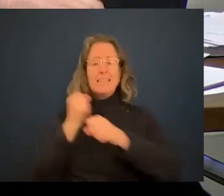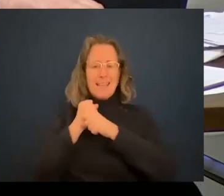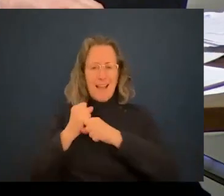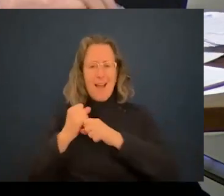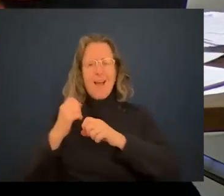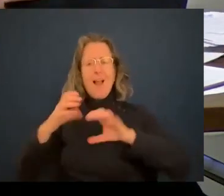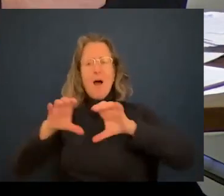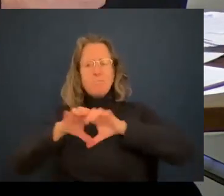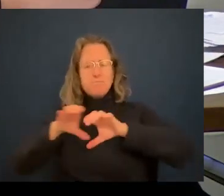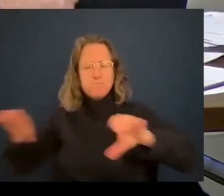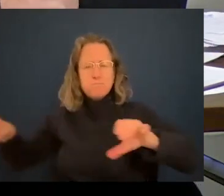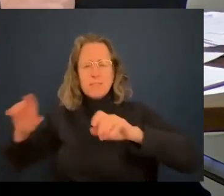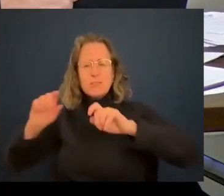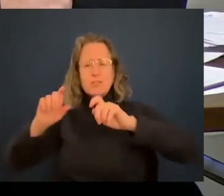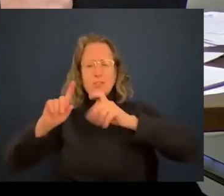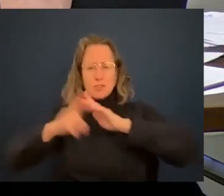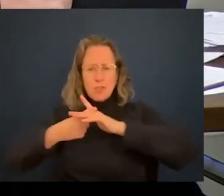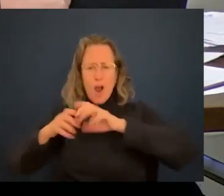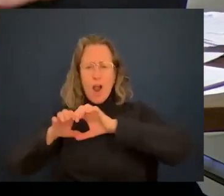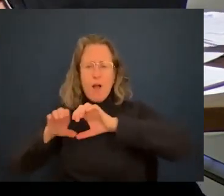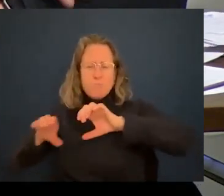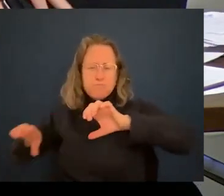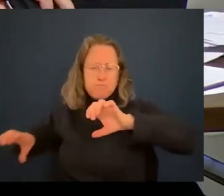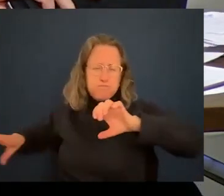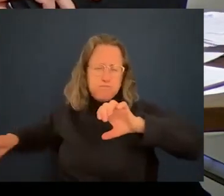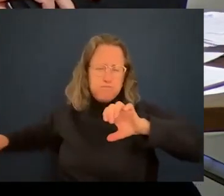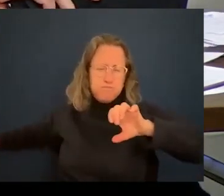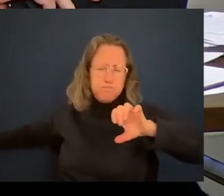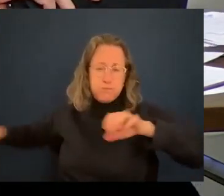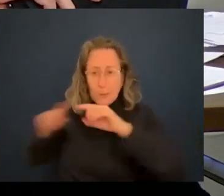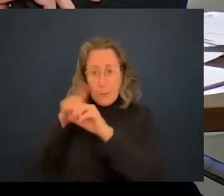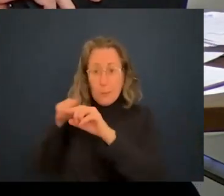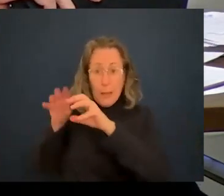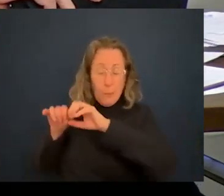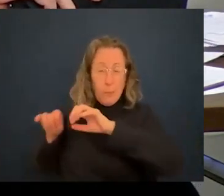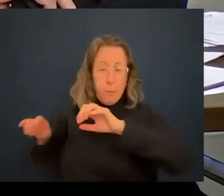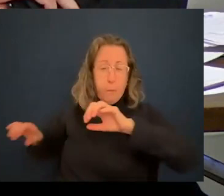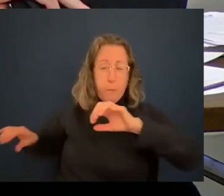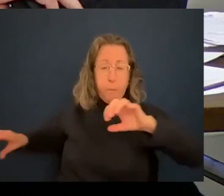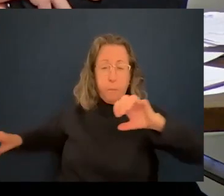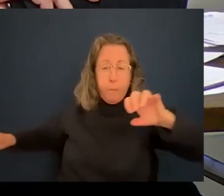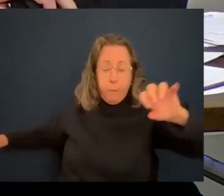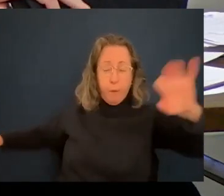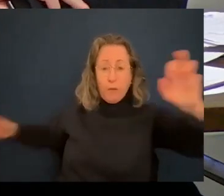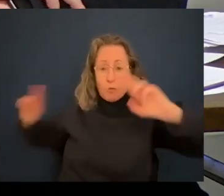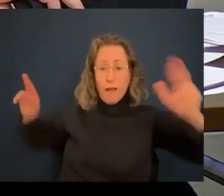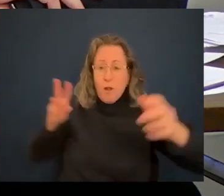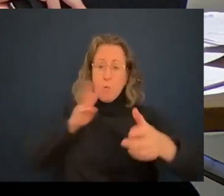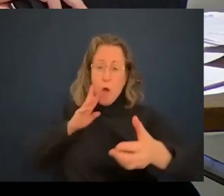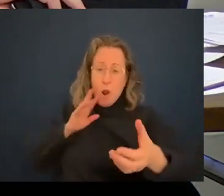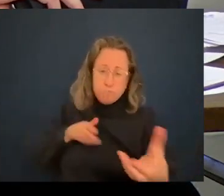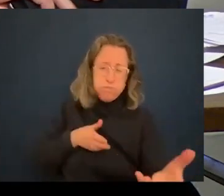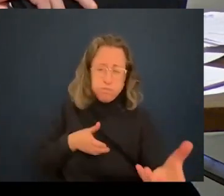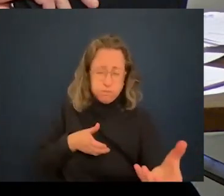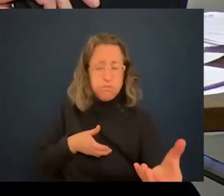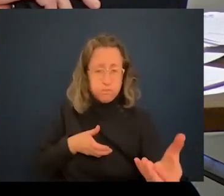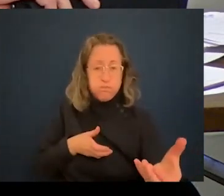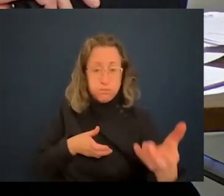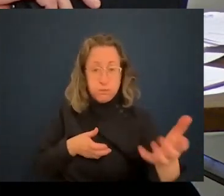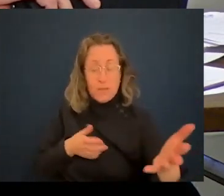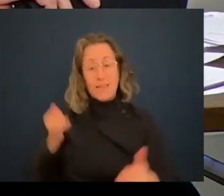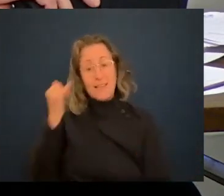door to be ready to go where the officer tells them to go that other fourth person having